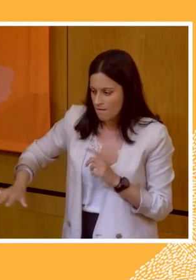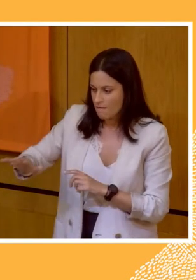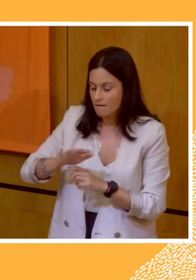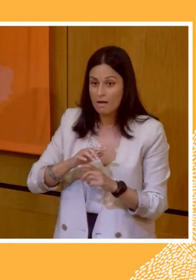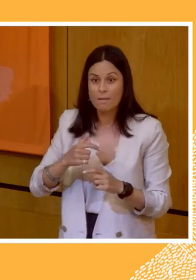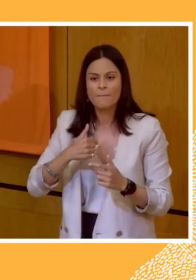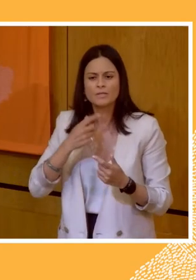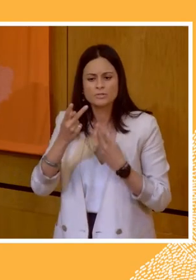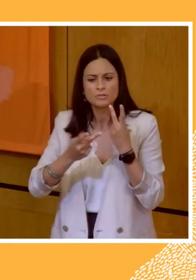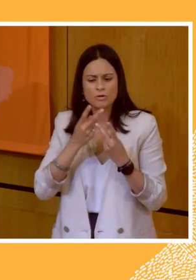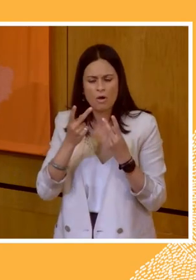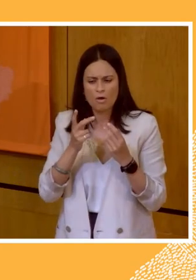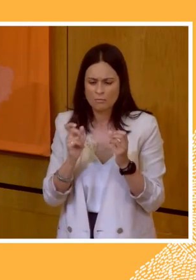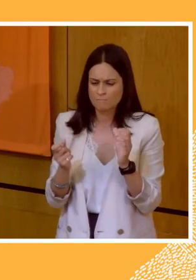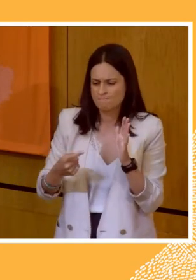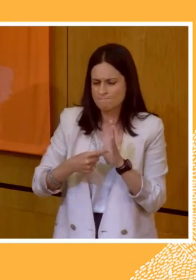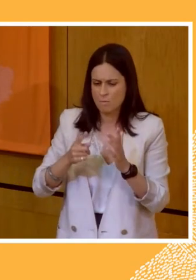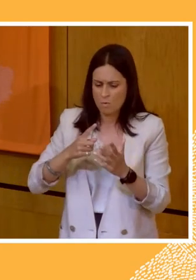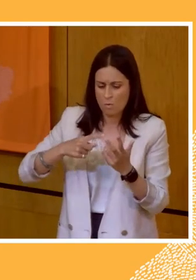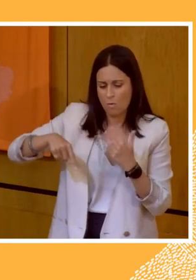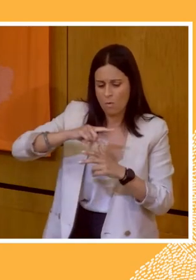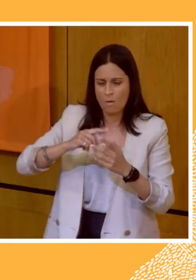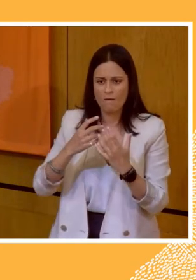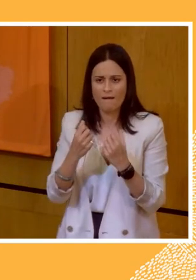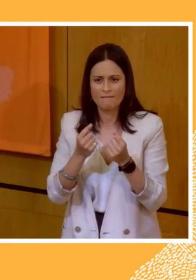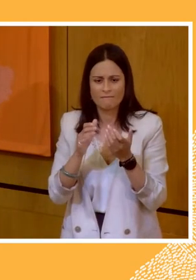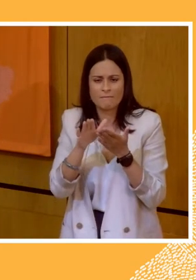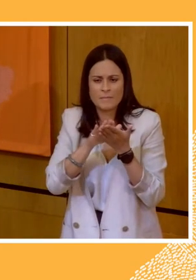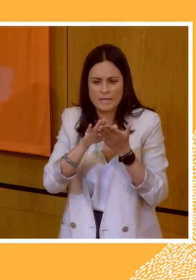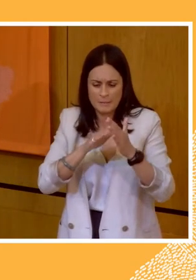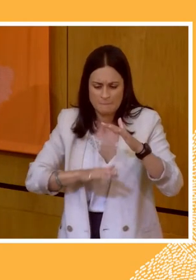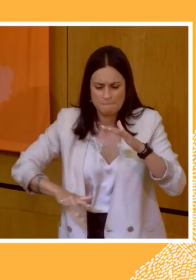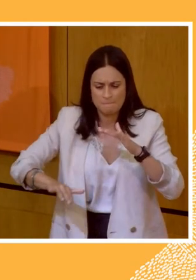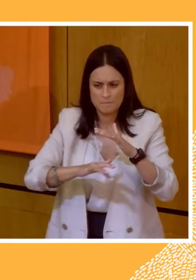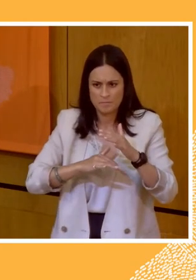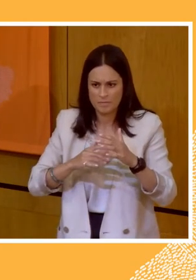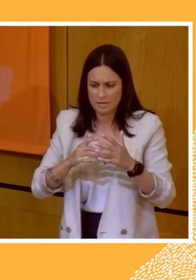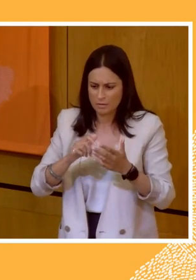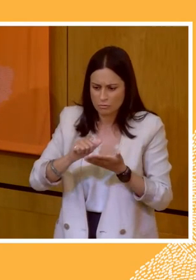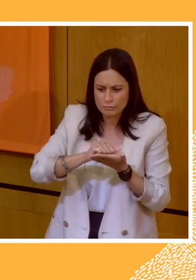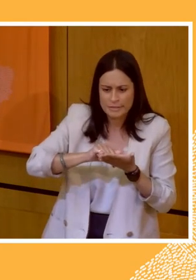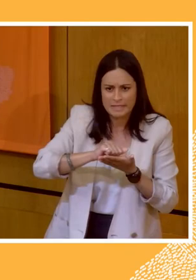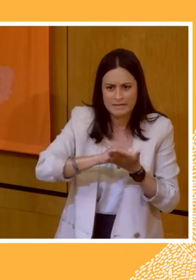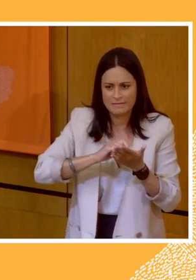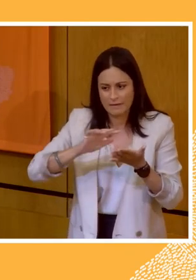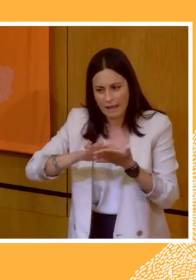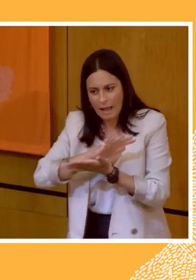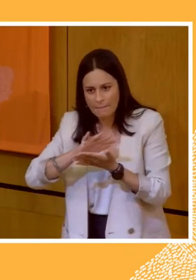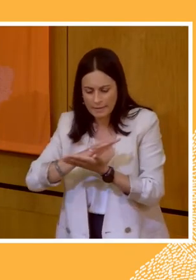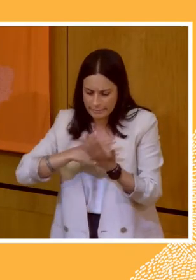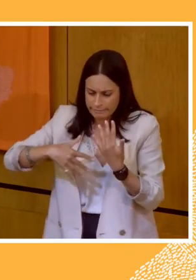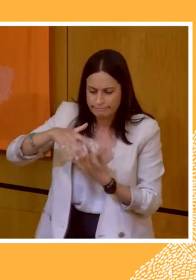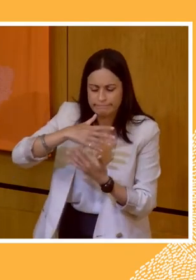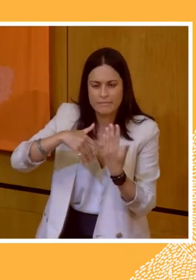songs we sing, they all have a meaning, the songs of grief and the songs of happiness.